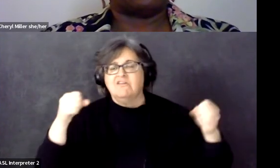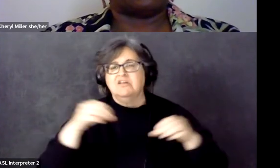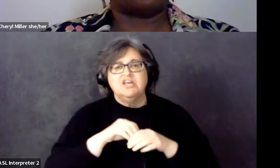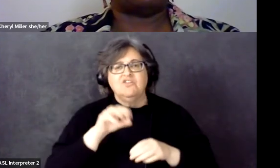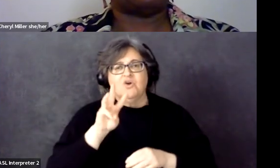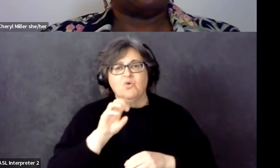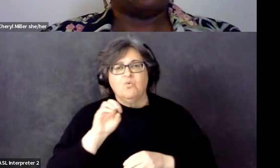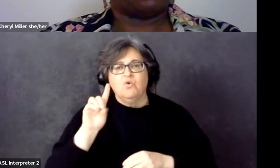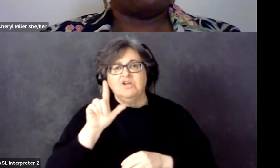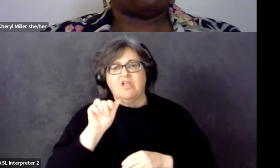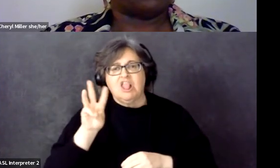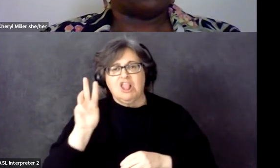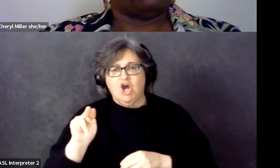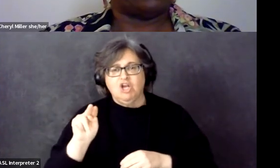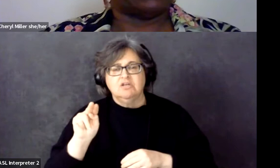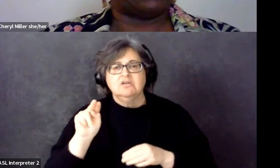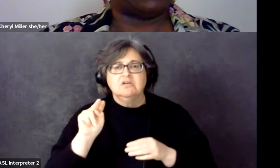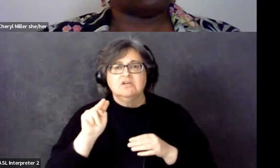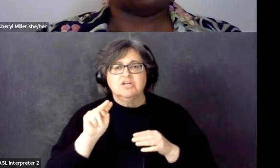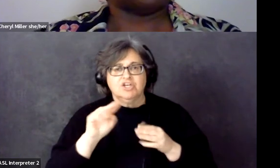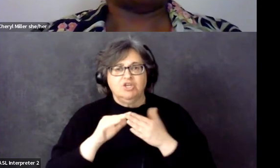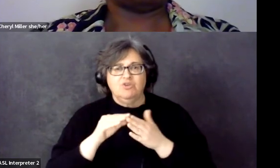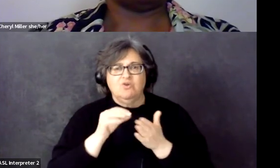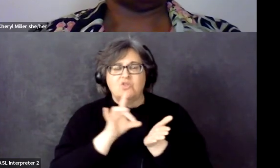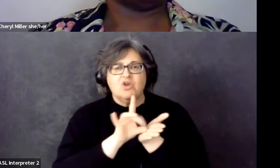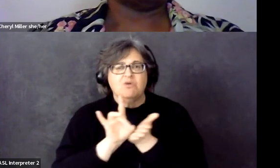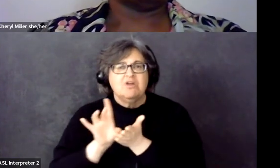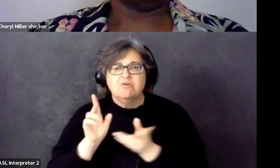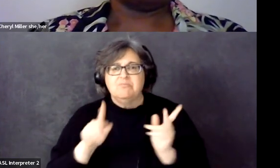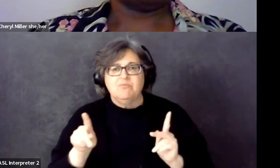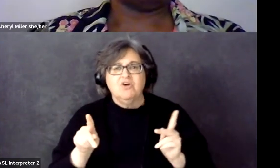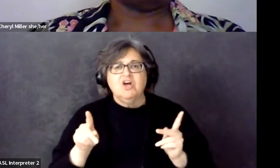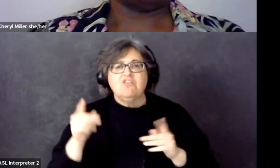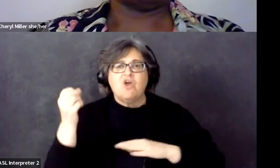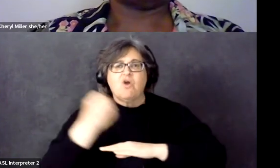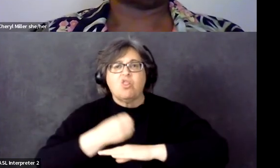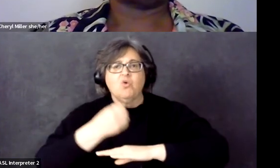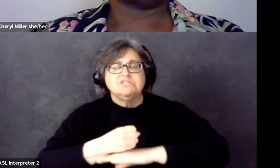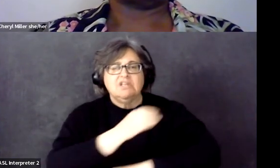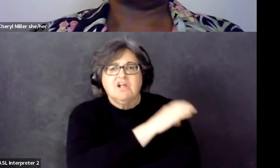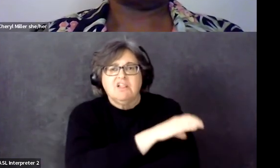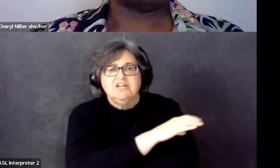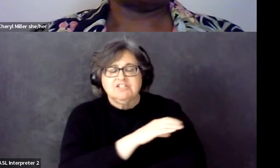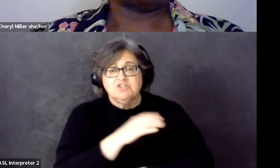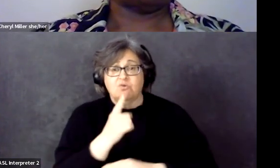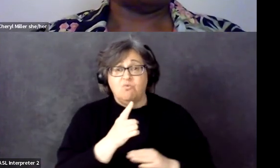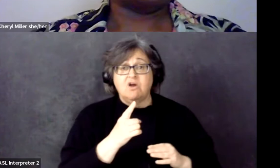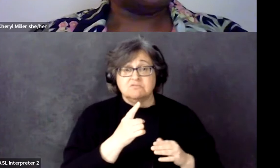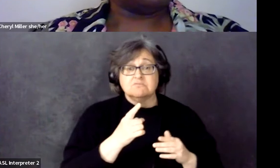community. And when the clinics were being closed, one of the